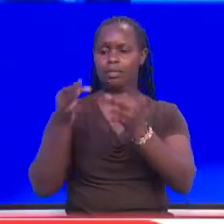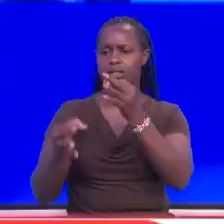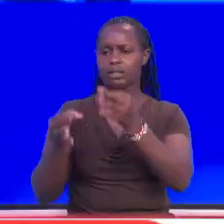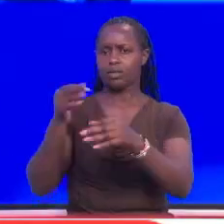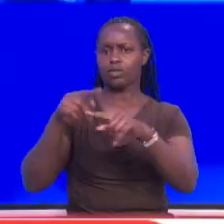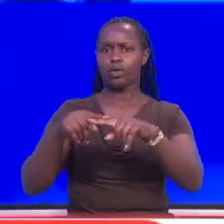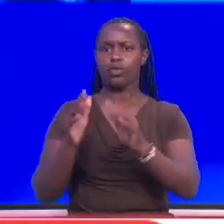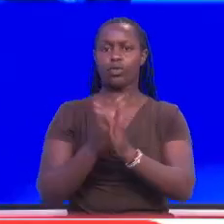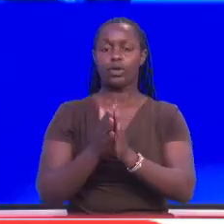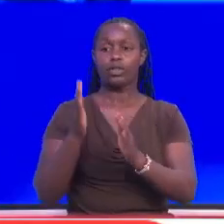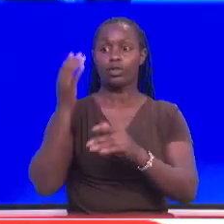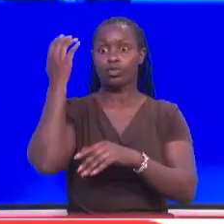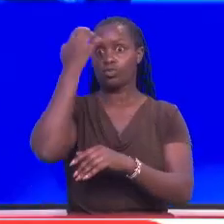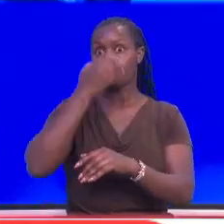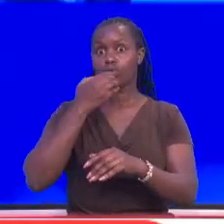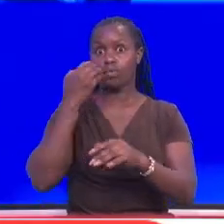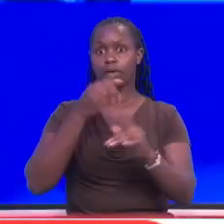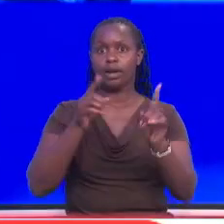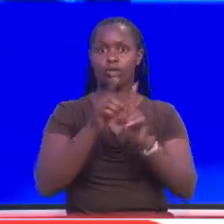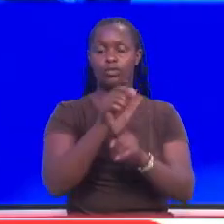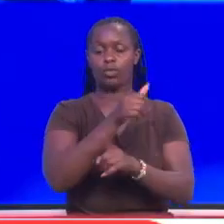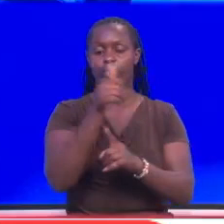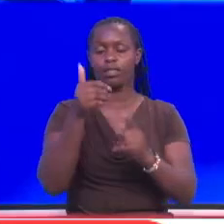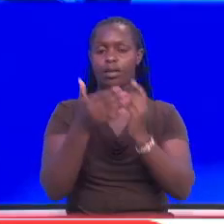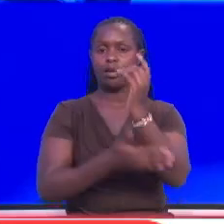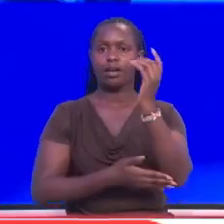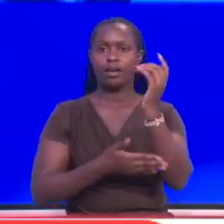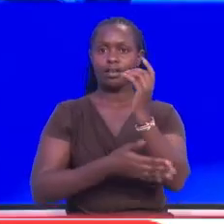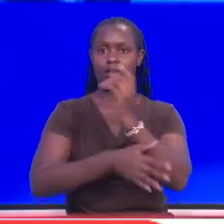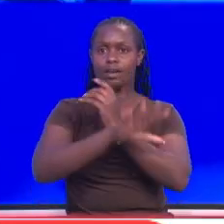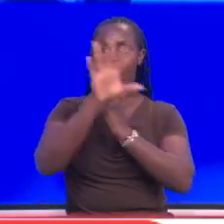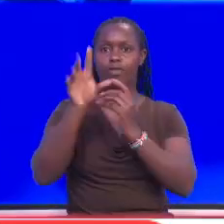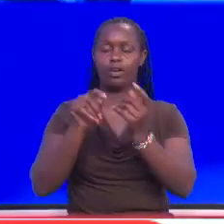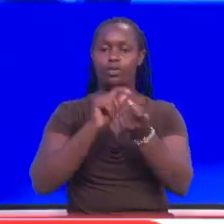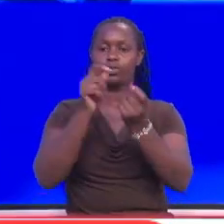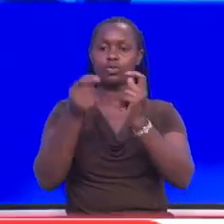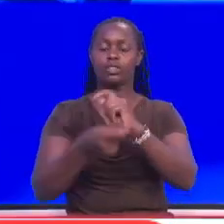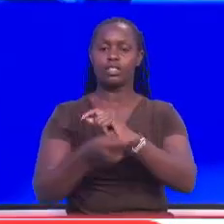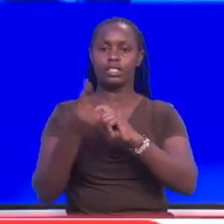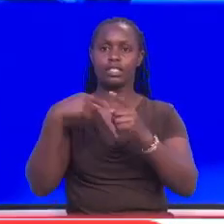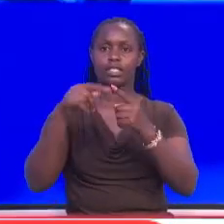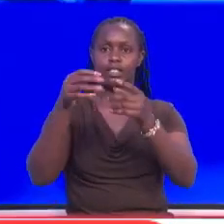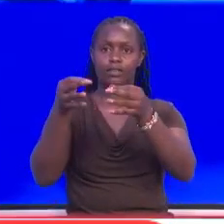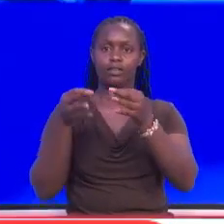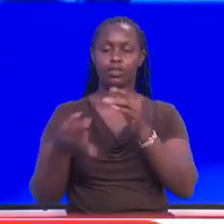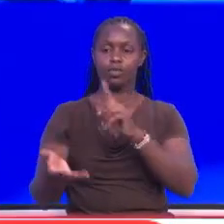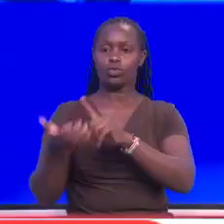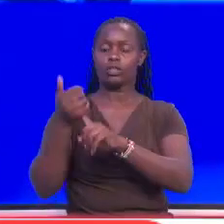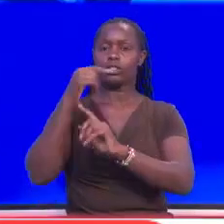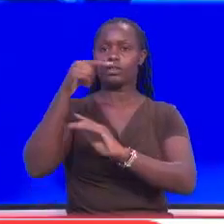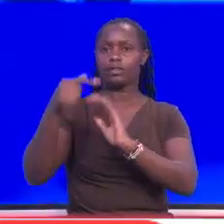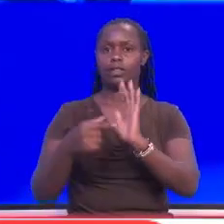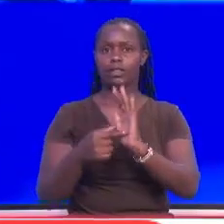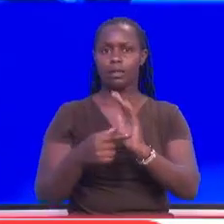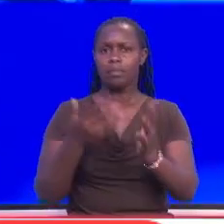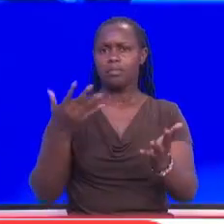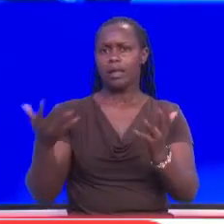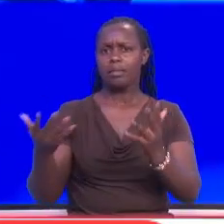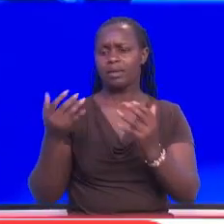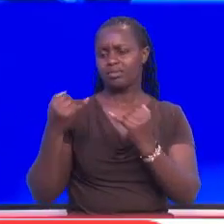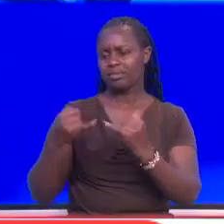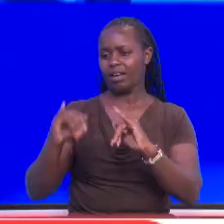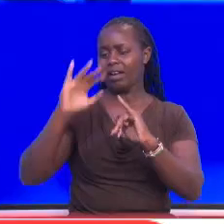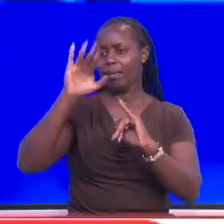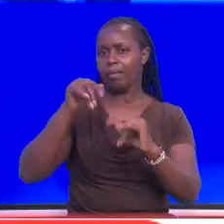require Kenya and other African countries to change policies to channel in more private green financing to achieve this. Could this be an attempt by